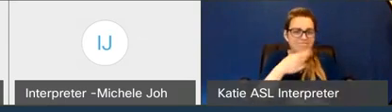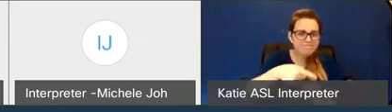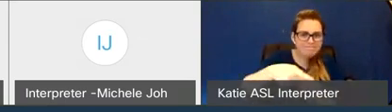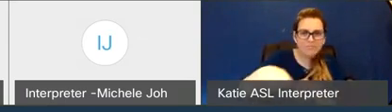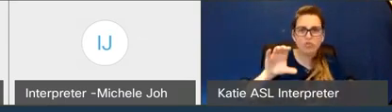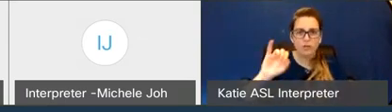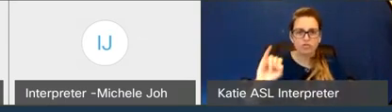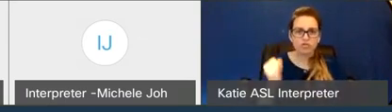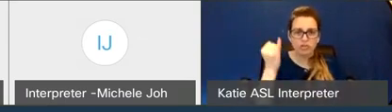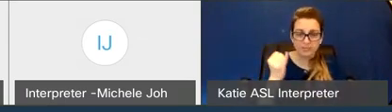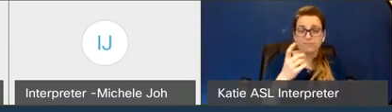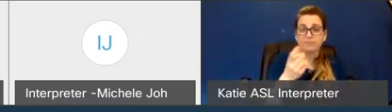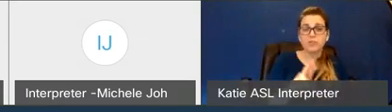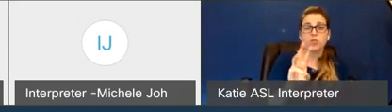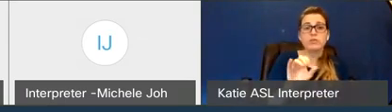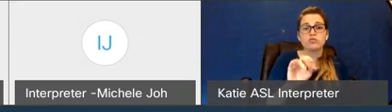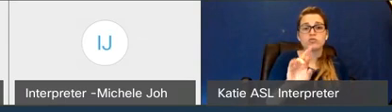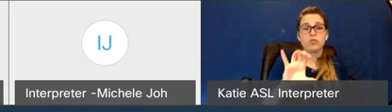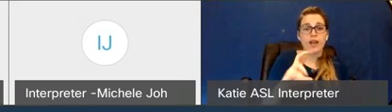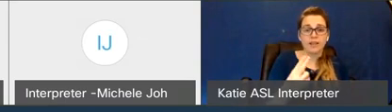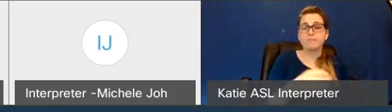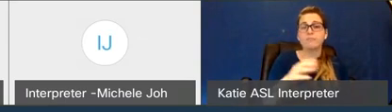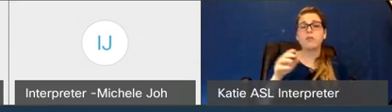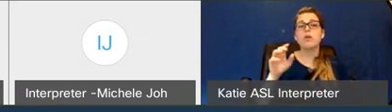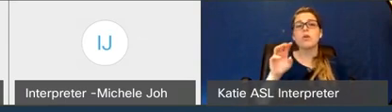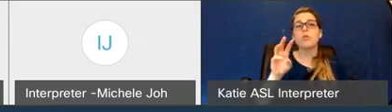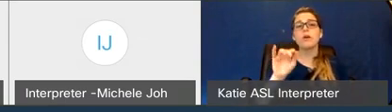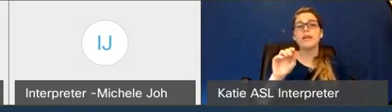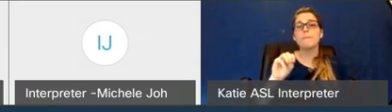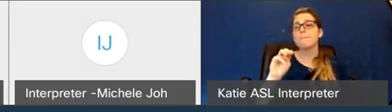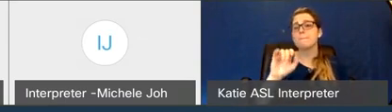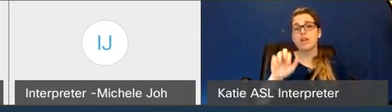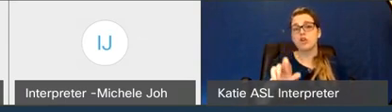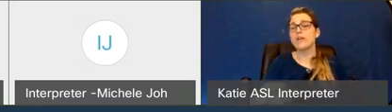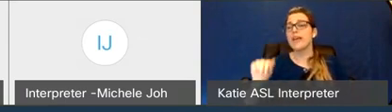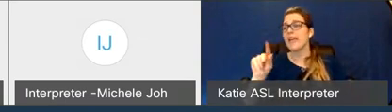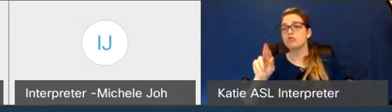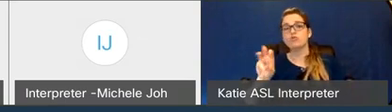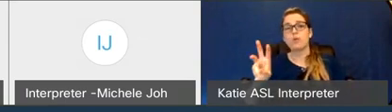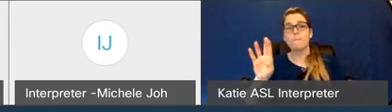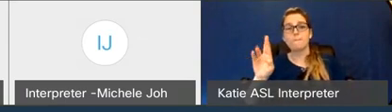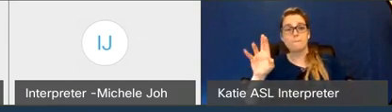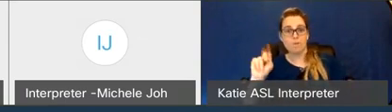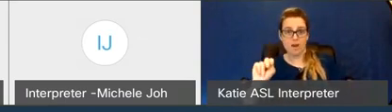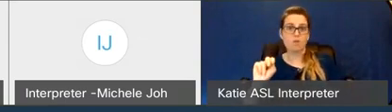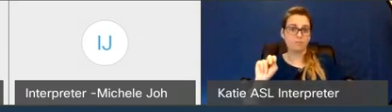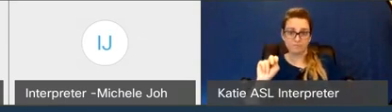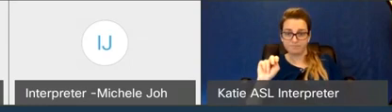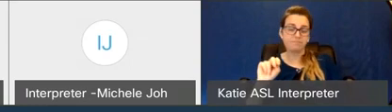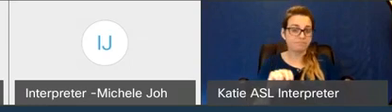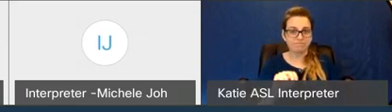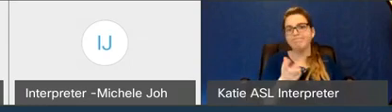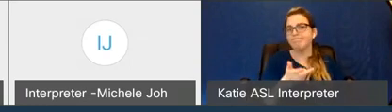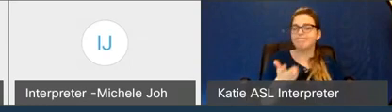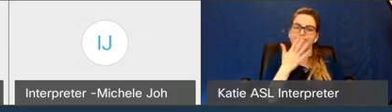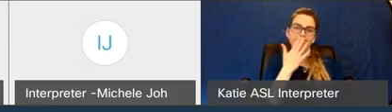Westreich, the Honorable William Meyer, and Andrew Brown, Program Coordinator for SAMHSA-funded drug court. I would